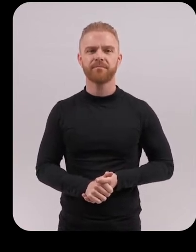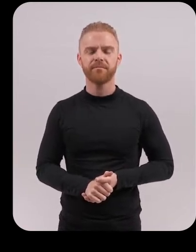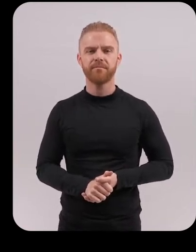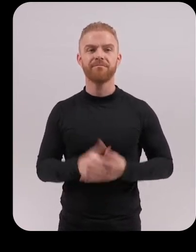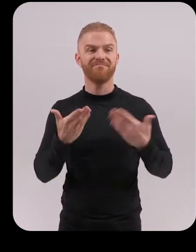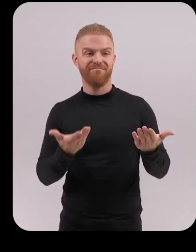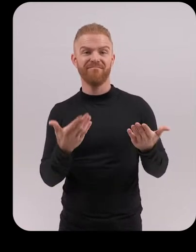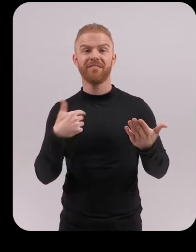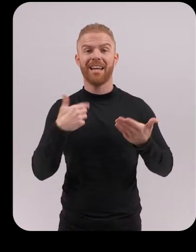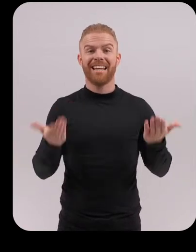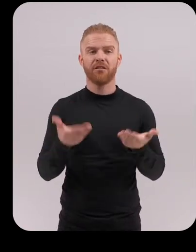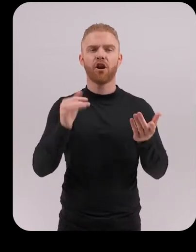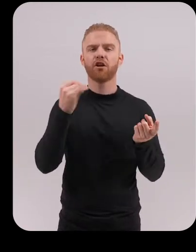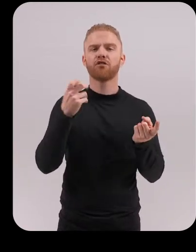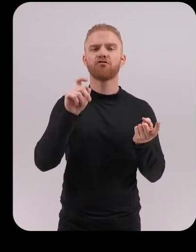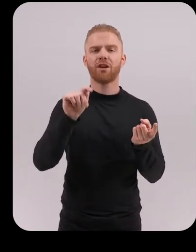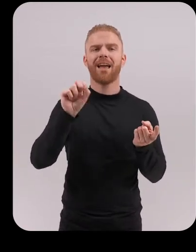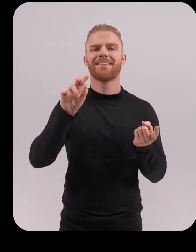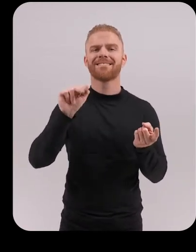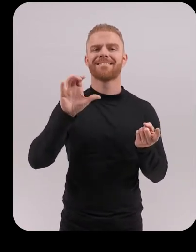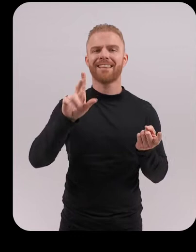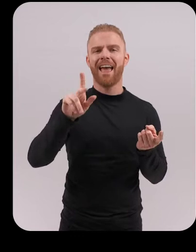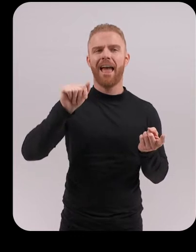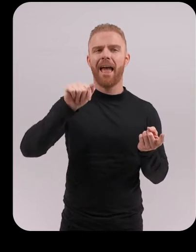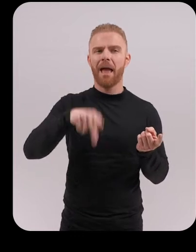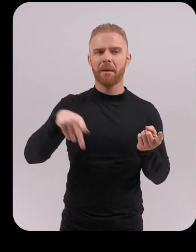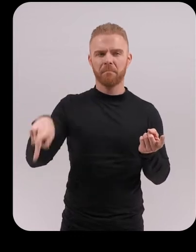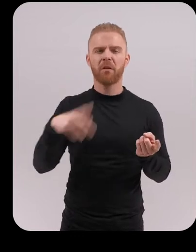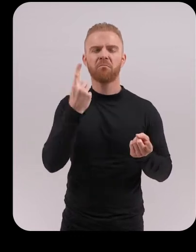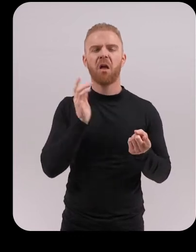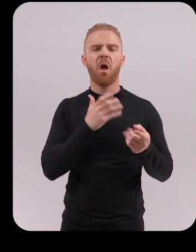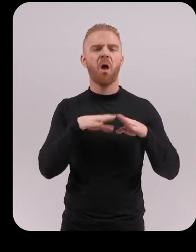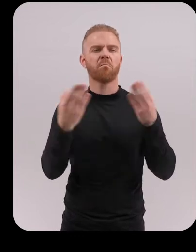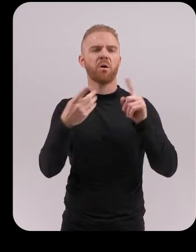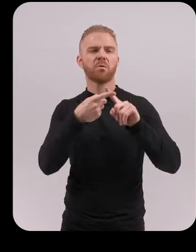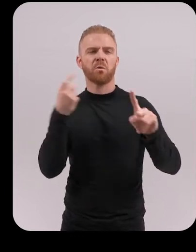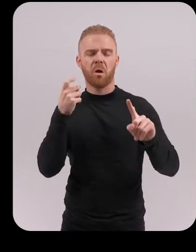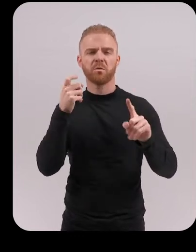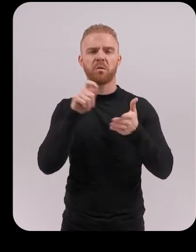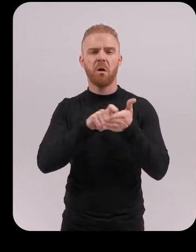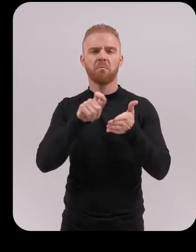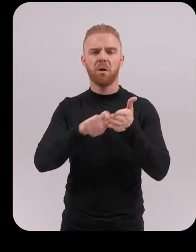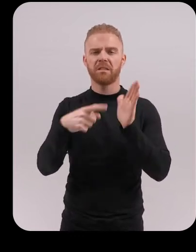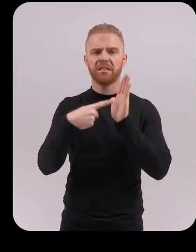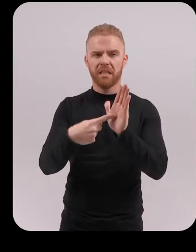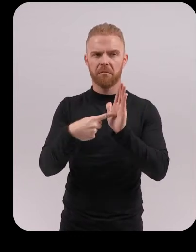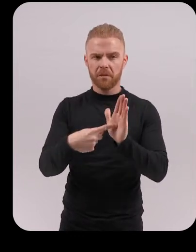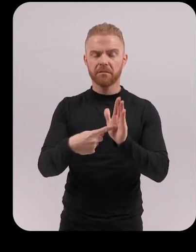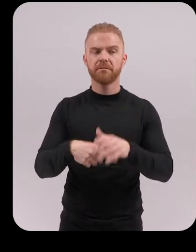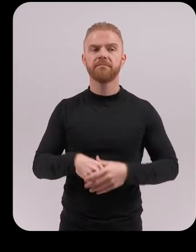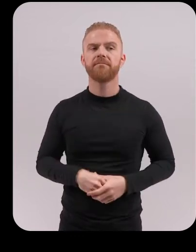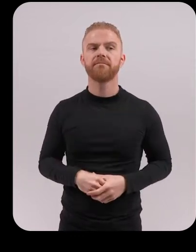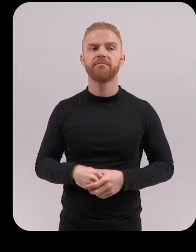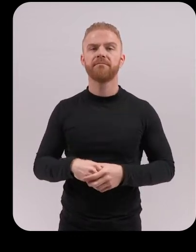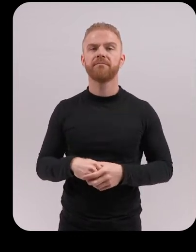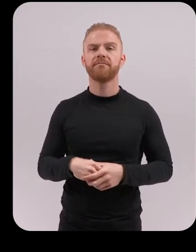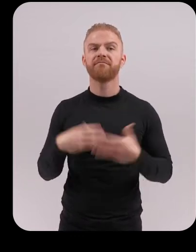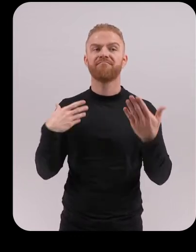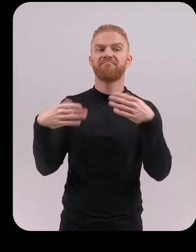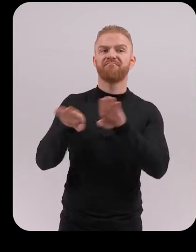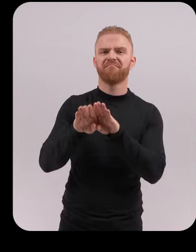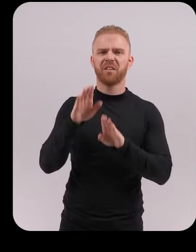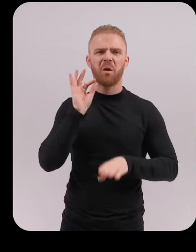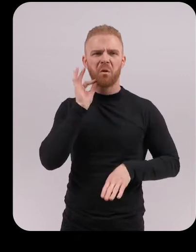So here I am in the Jet Snack app, one of our open source Compose samples. Just wrapping up that cool shared element